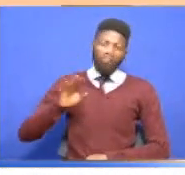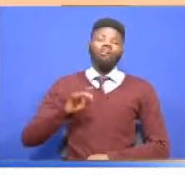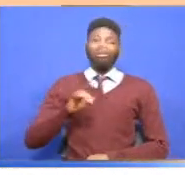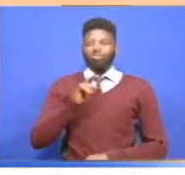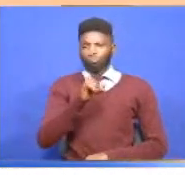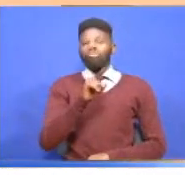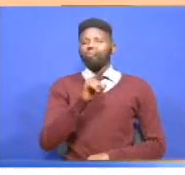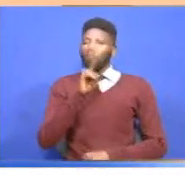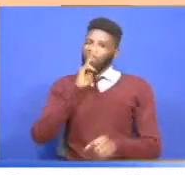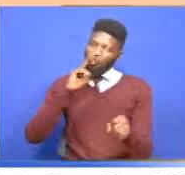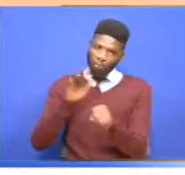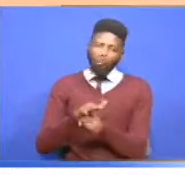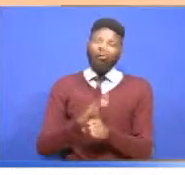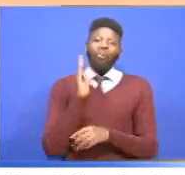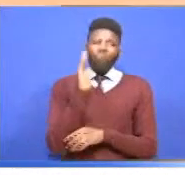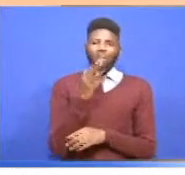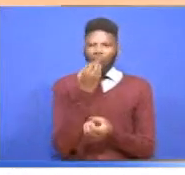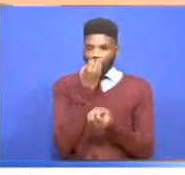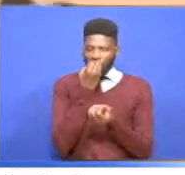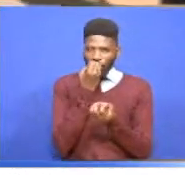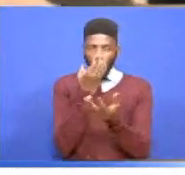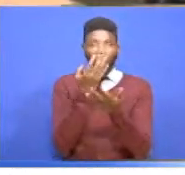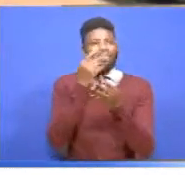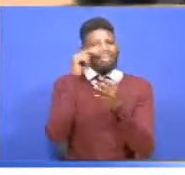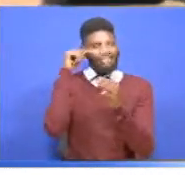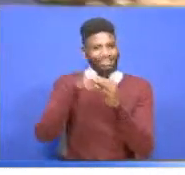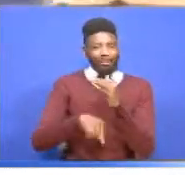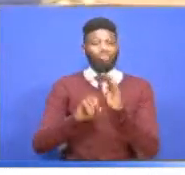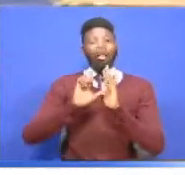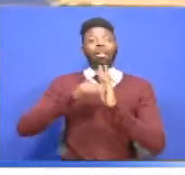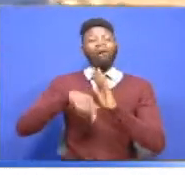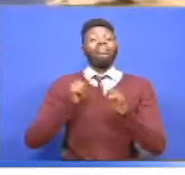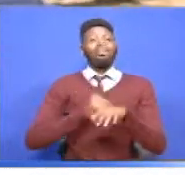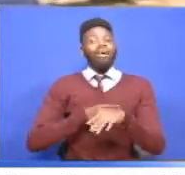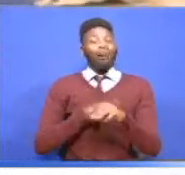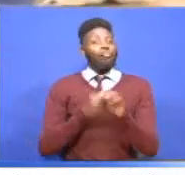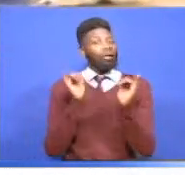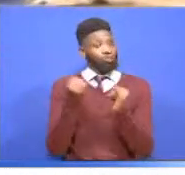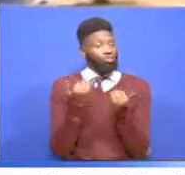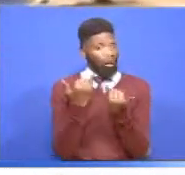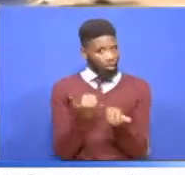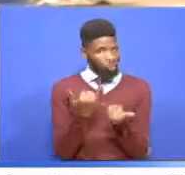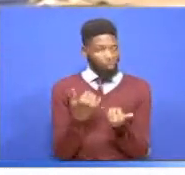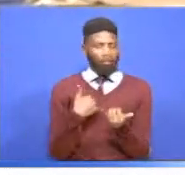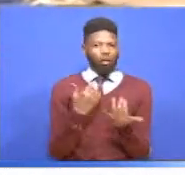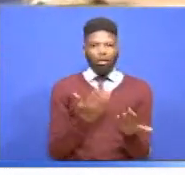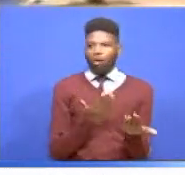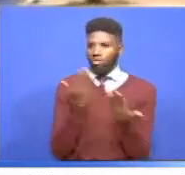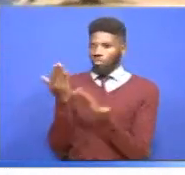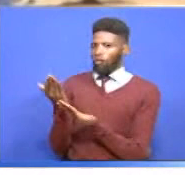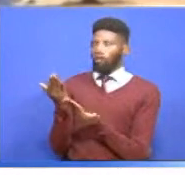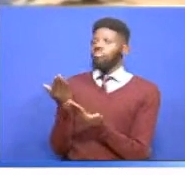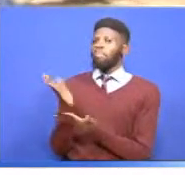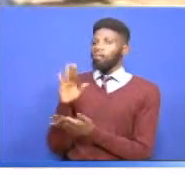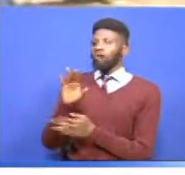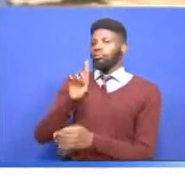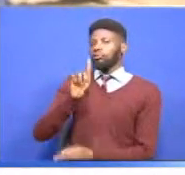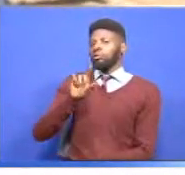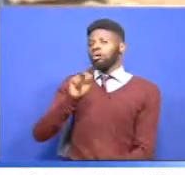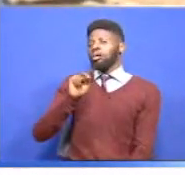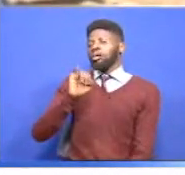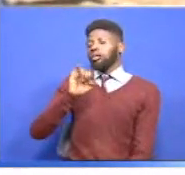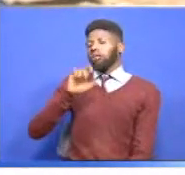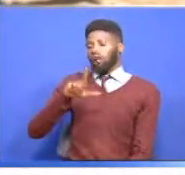to get plenty more in our subsequent bulletins. And right now, I hand you back to Daniel Wahome at the Broadcasting House.